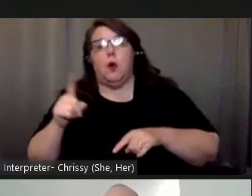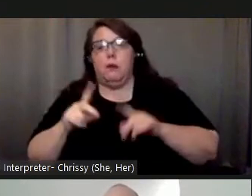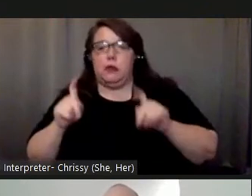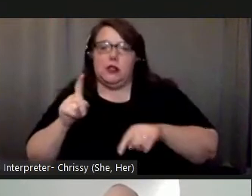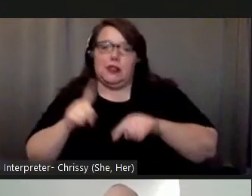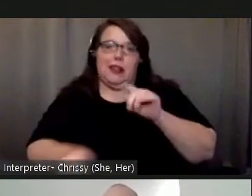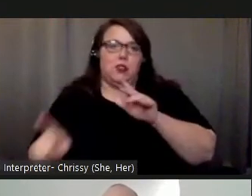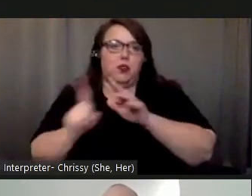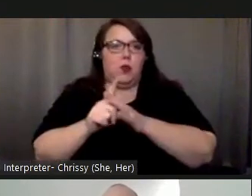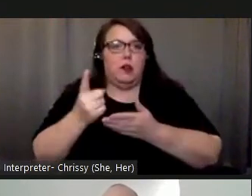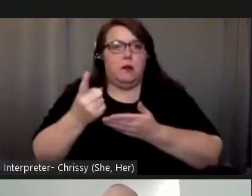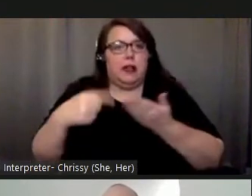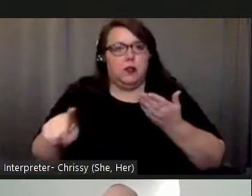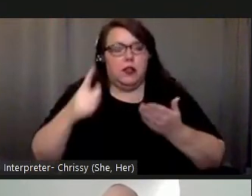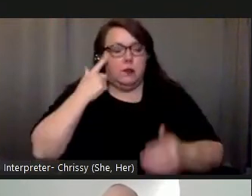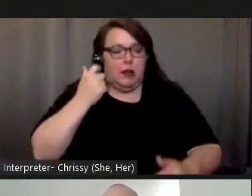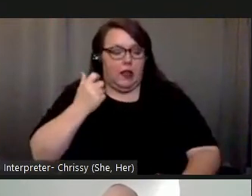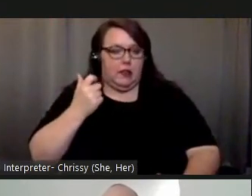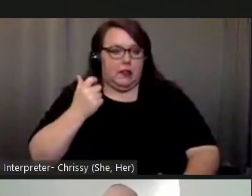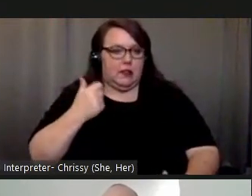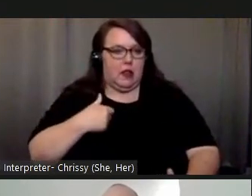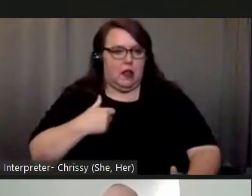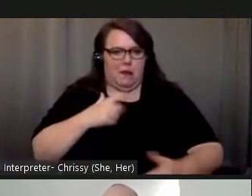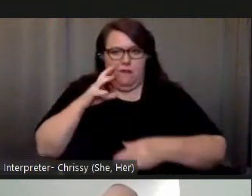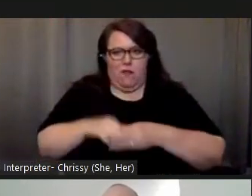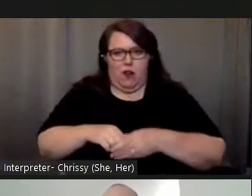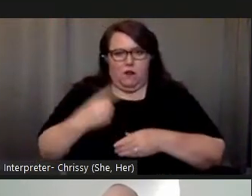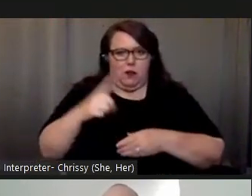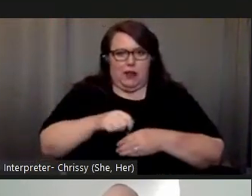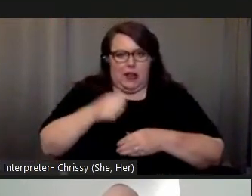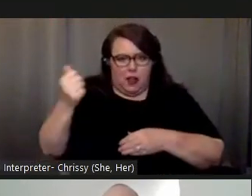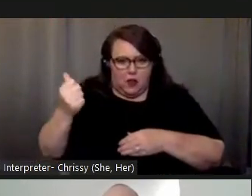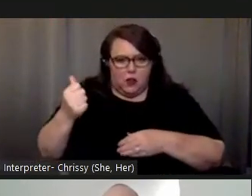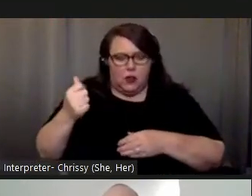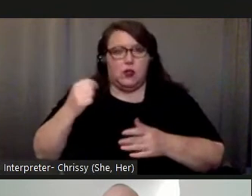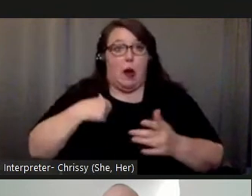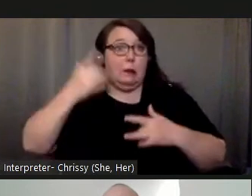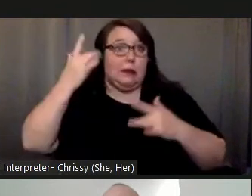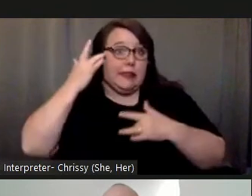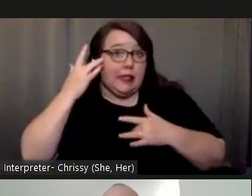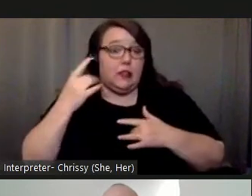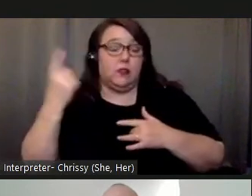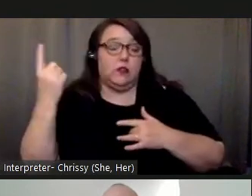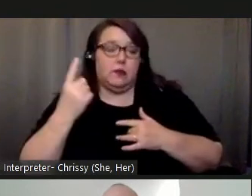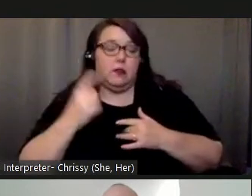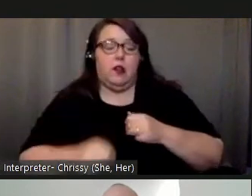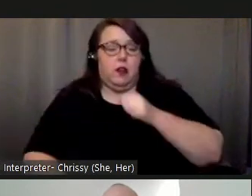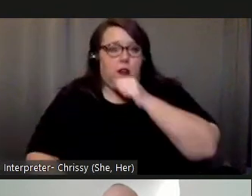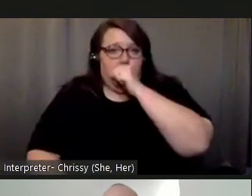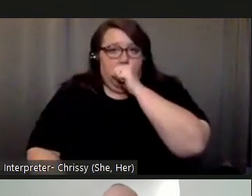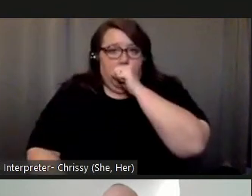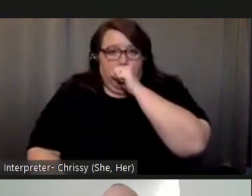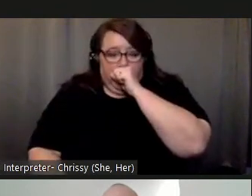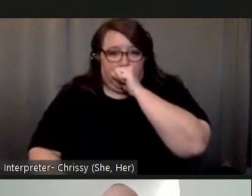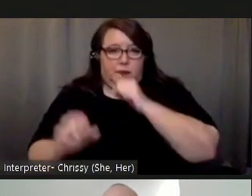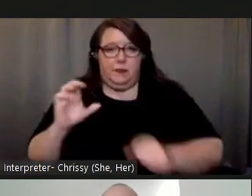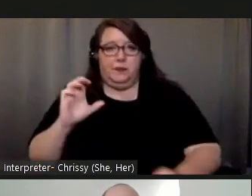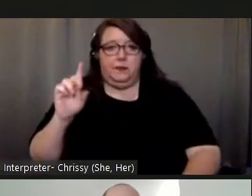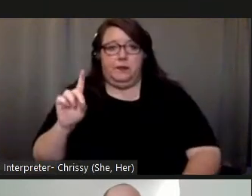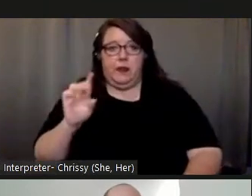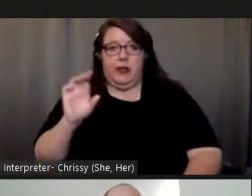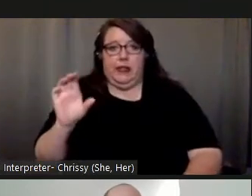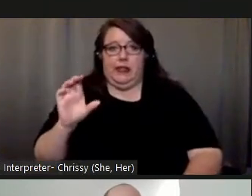because I'm involved with something else, or I'm actually sick or something. So the CDC tells us,